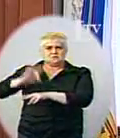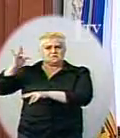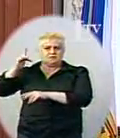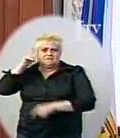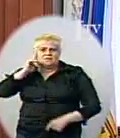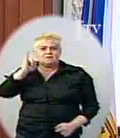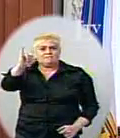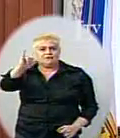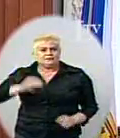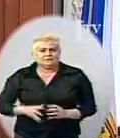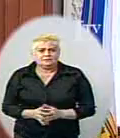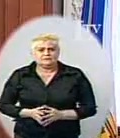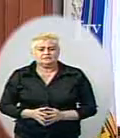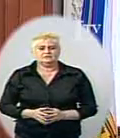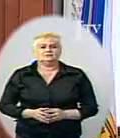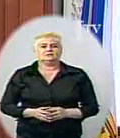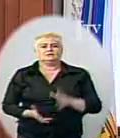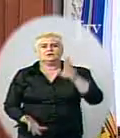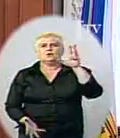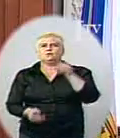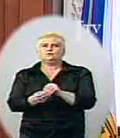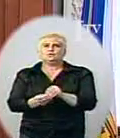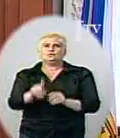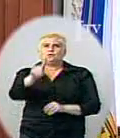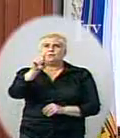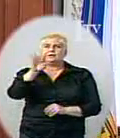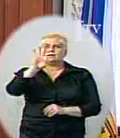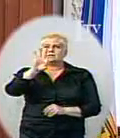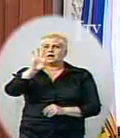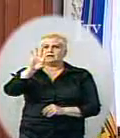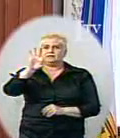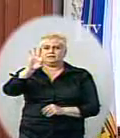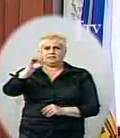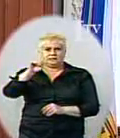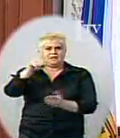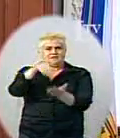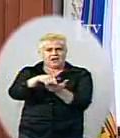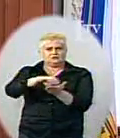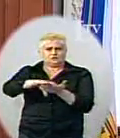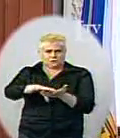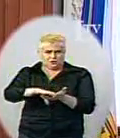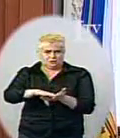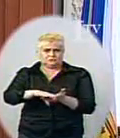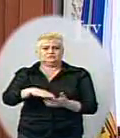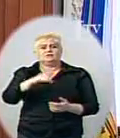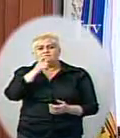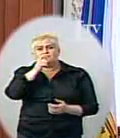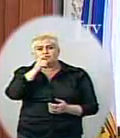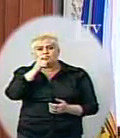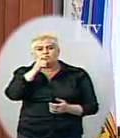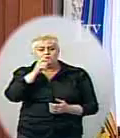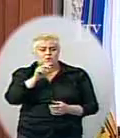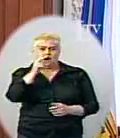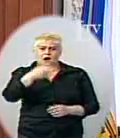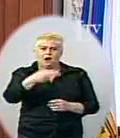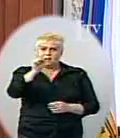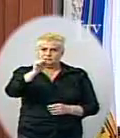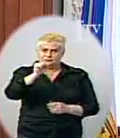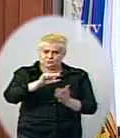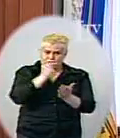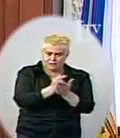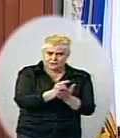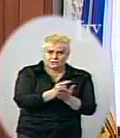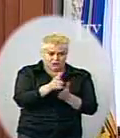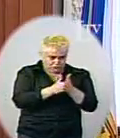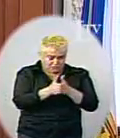new 190,000 provincial investment will help high school graduates interested in shipbuilding